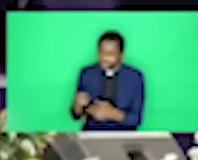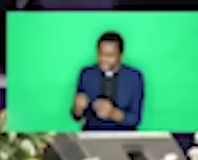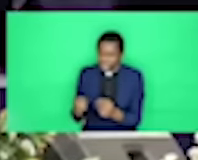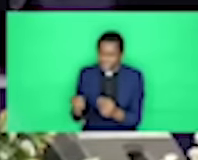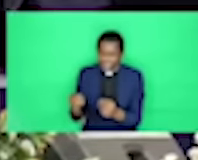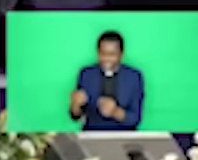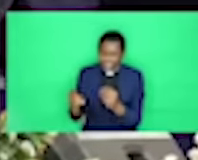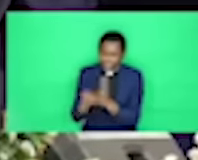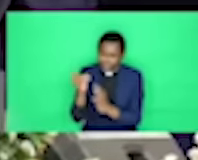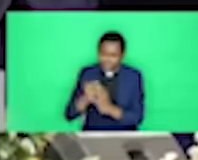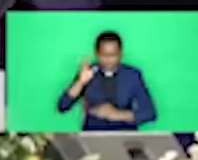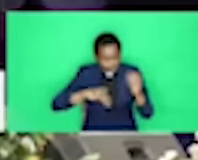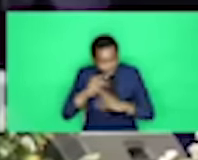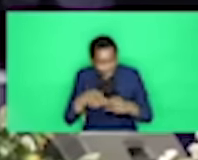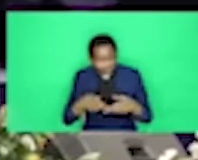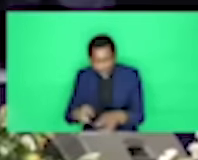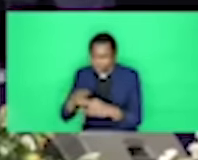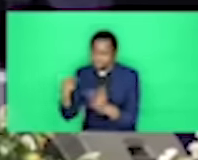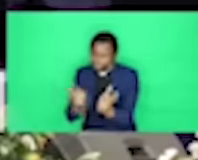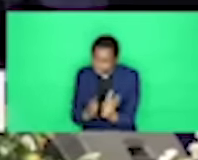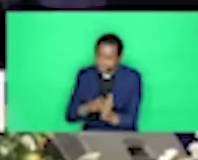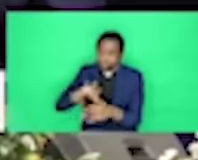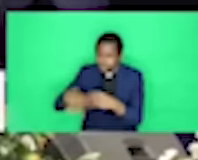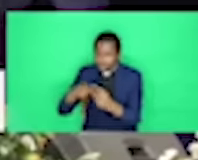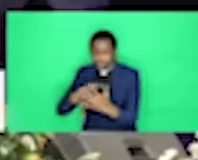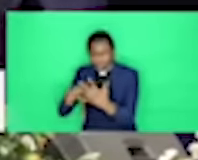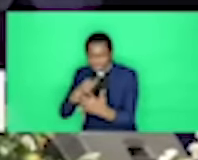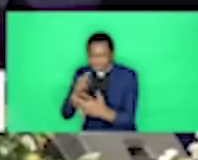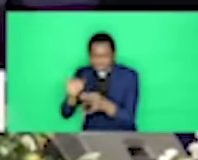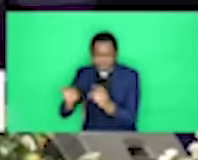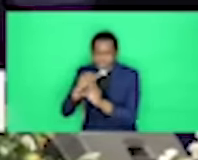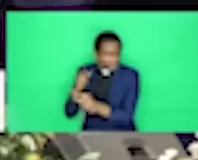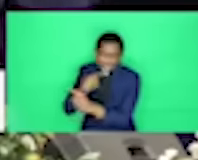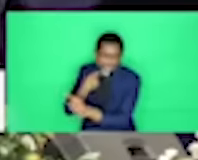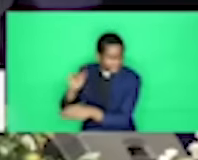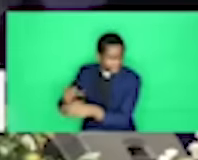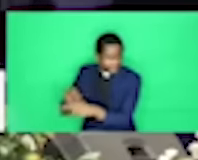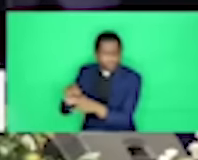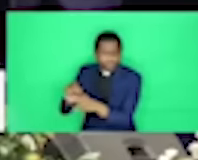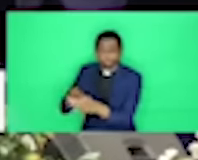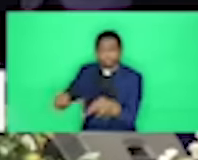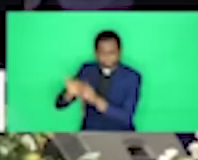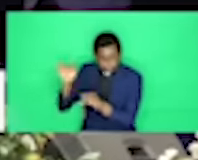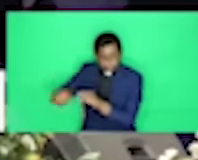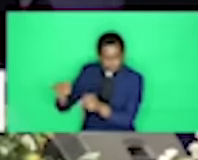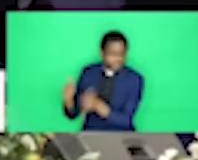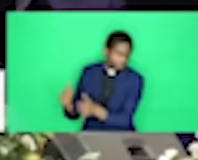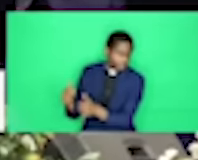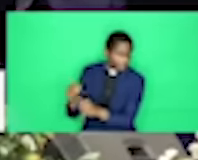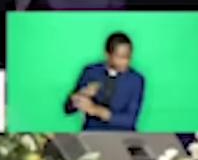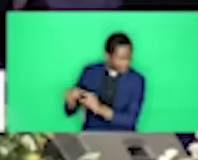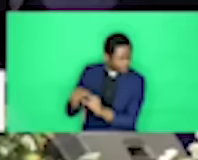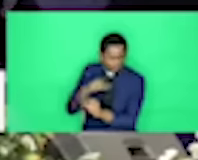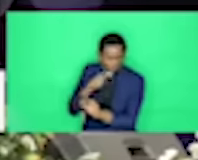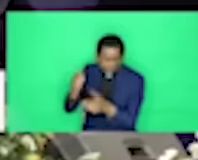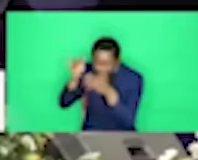that is not what I'm saying. Yeah, yeah, can I say no man who do a year bet to me city say acquire any abel for quantum pound do a debesi say acquire mono and yet there be yes